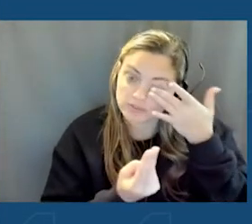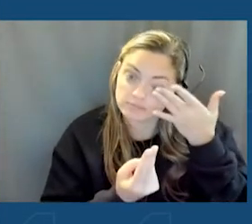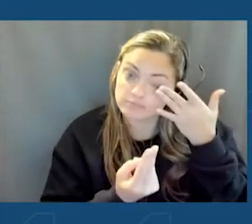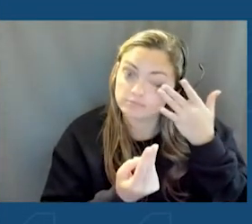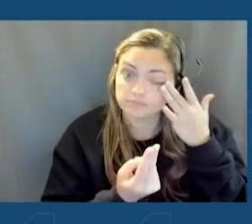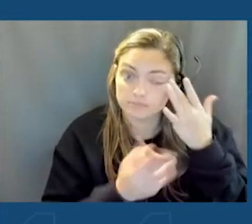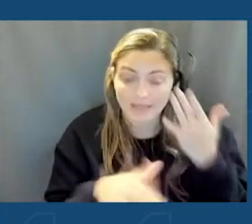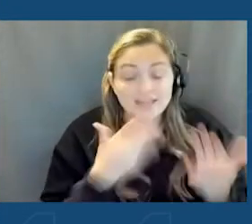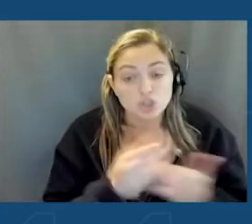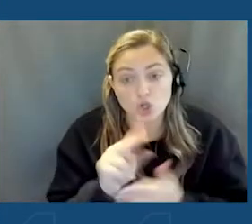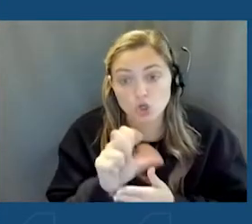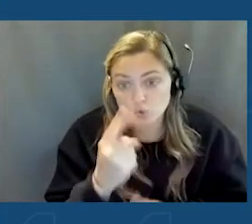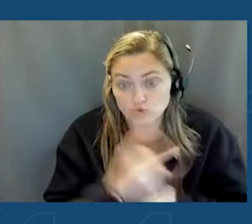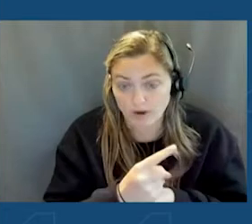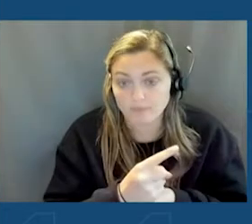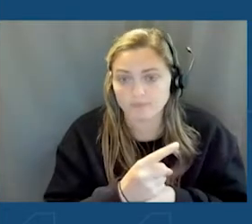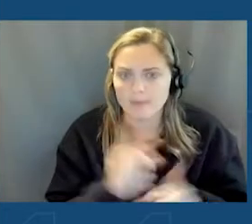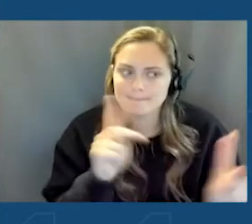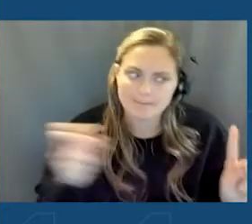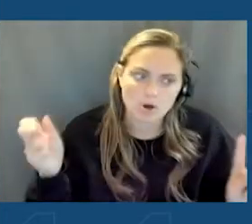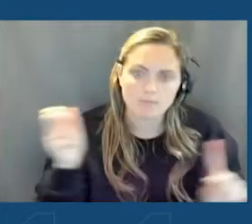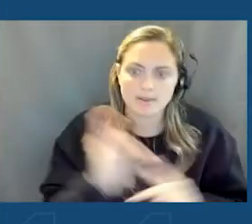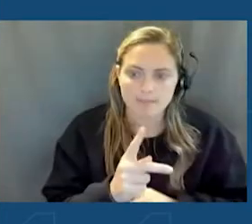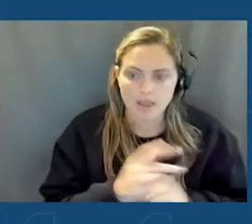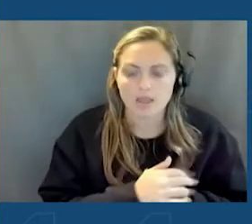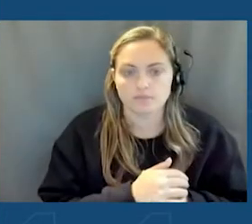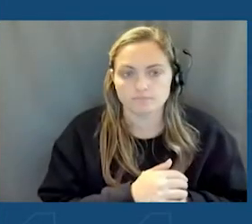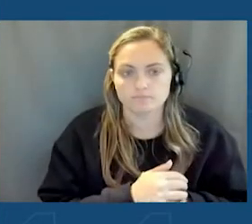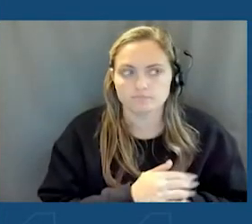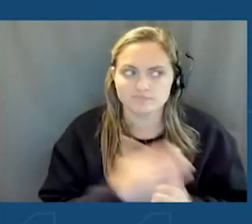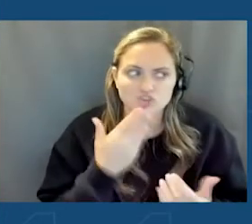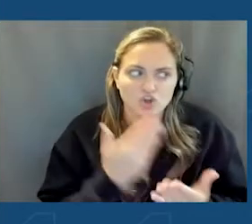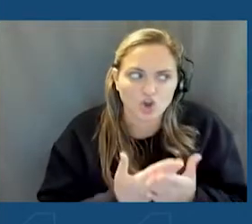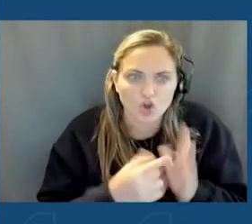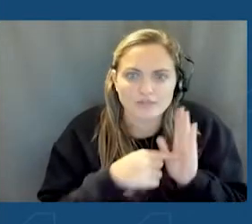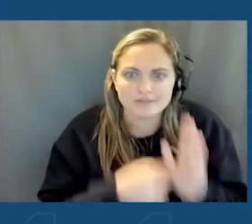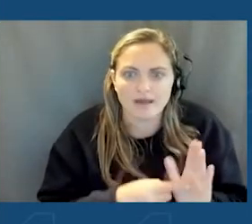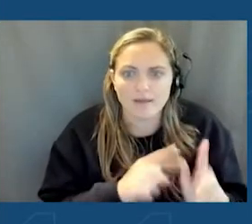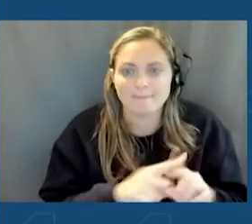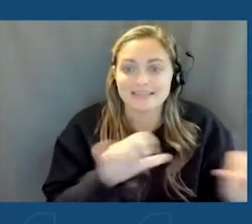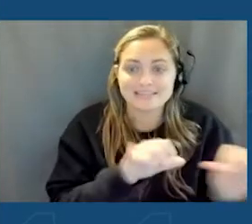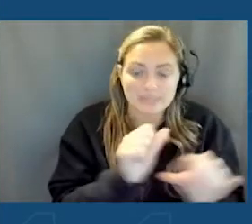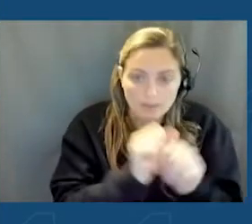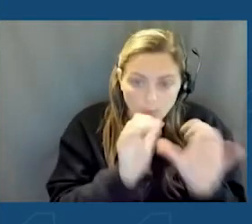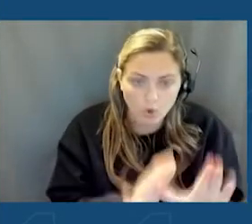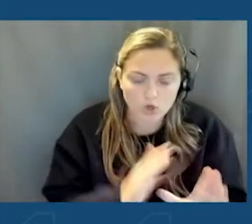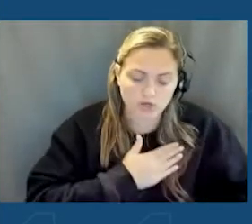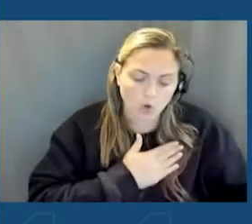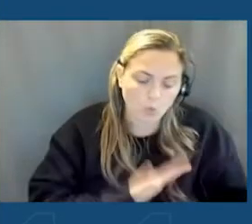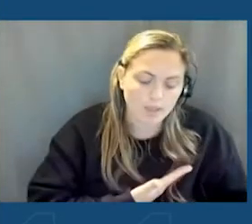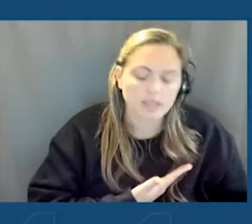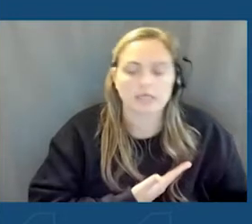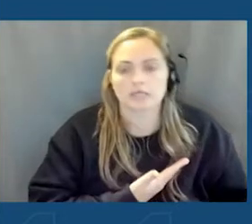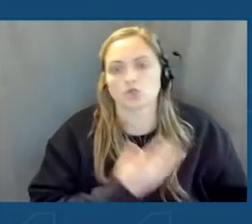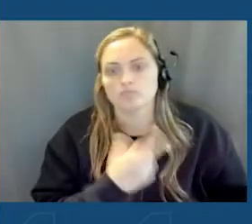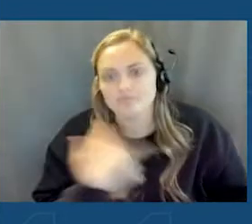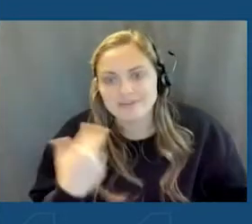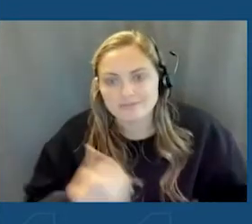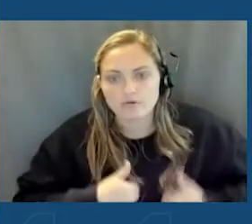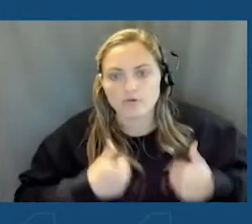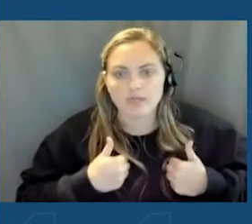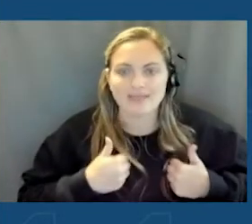Jano? People coming back. That's a very good sign. But these same workers who are willing to put their lives on the line to get us where we need